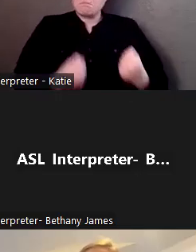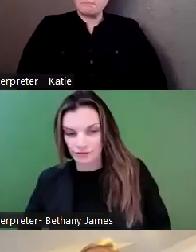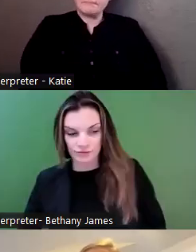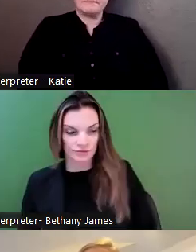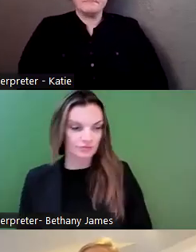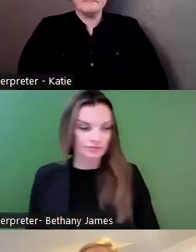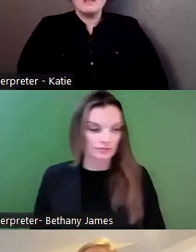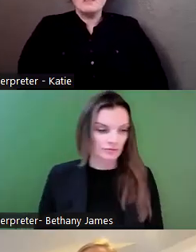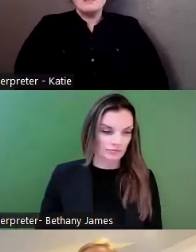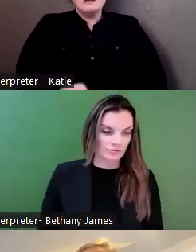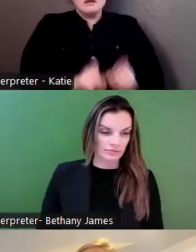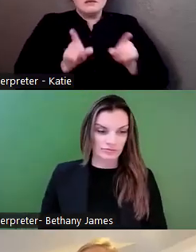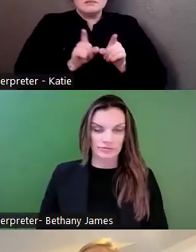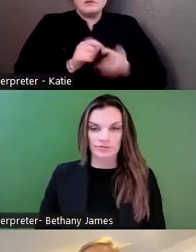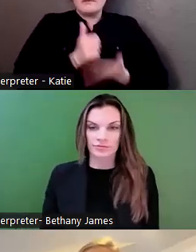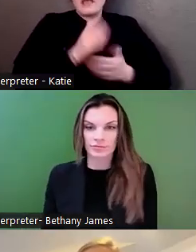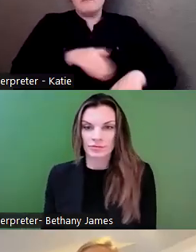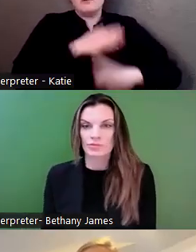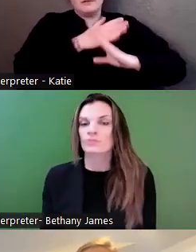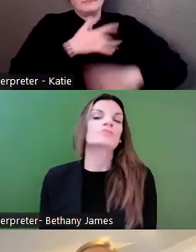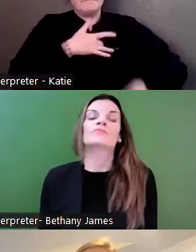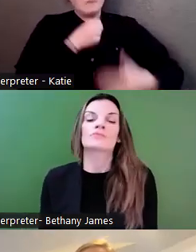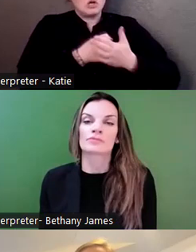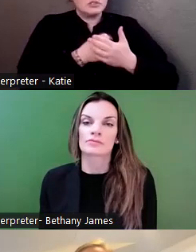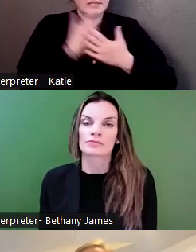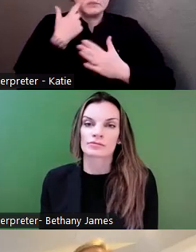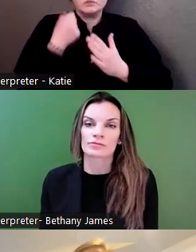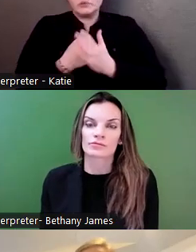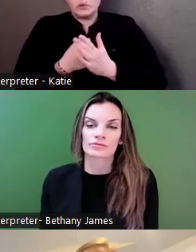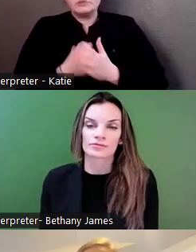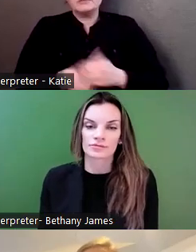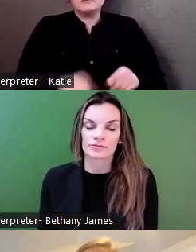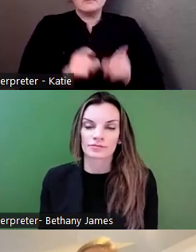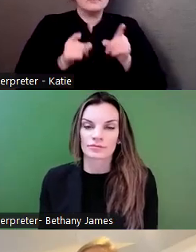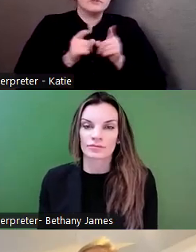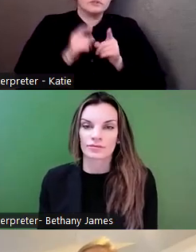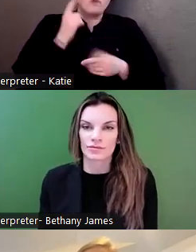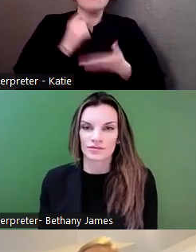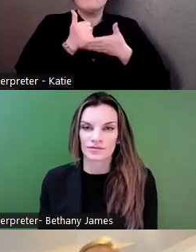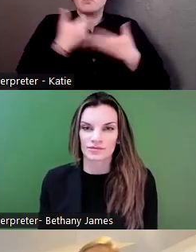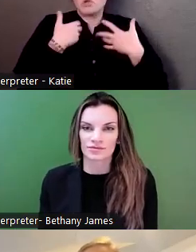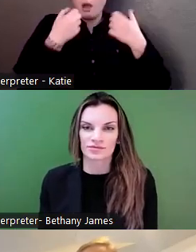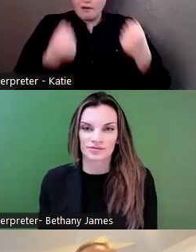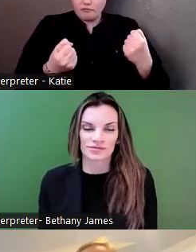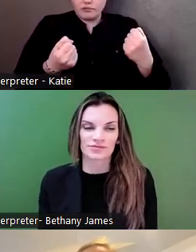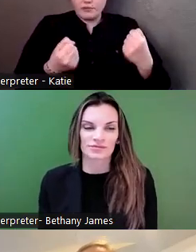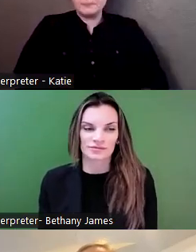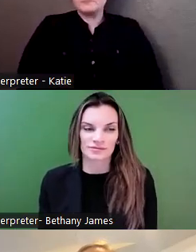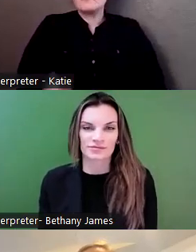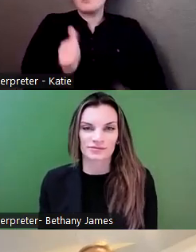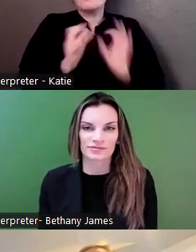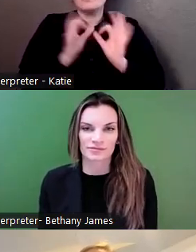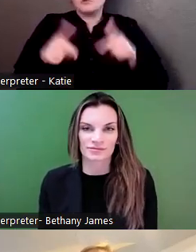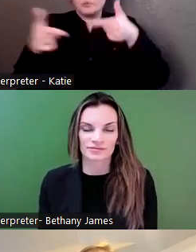for prevention of heart attacks and strokes, and then also for recovery of those events.